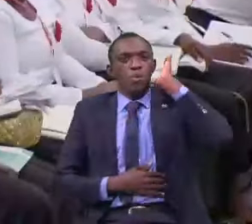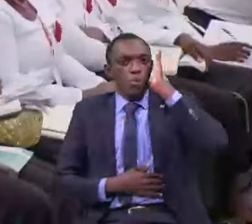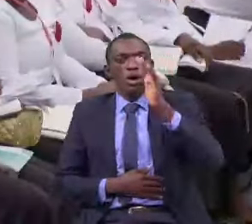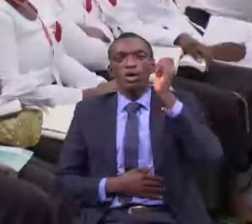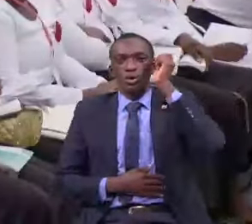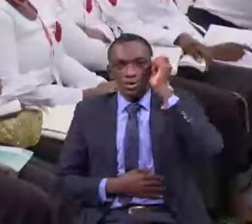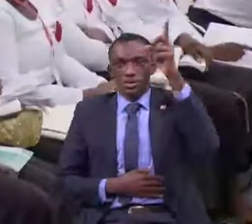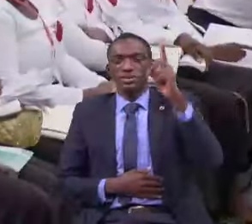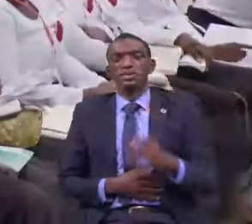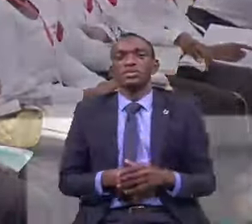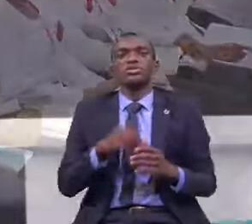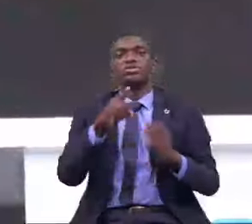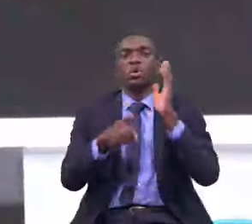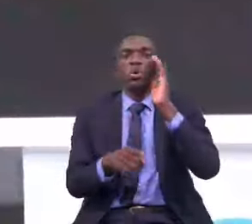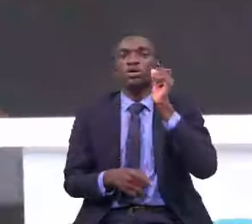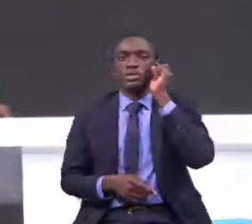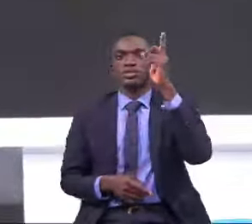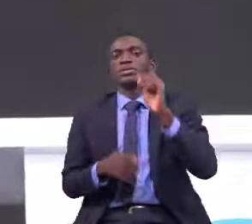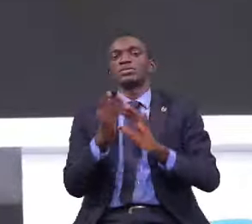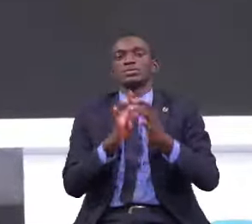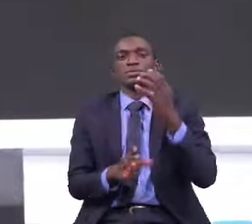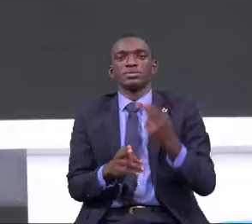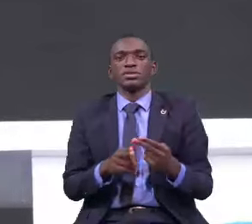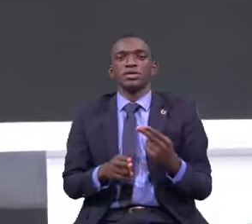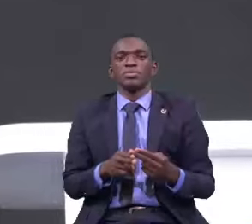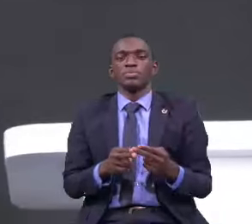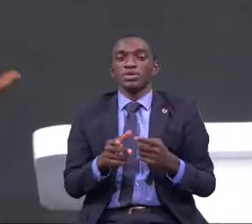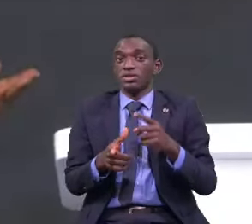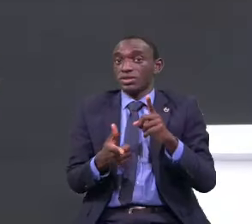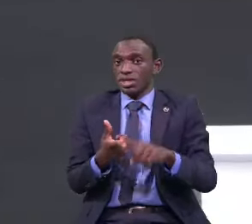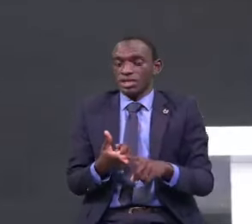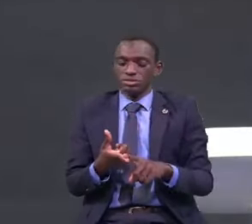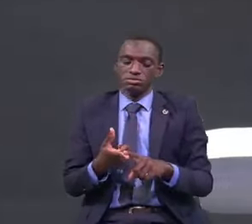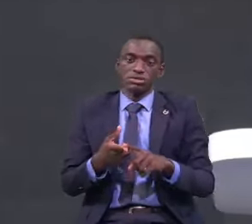You will understand. Then raining.